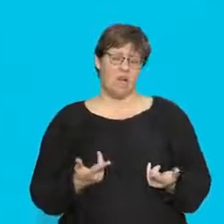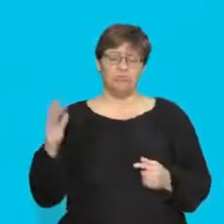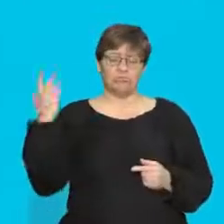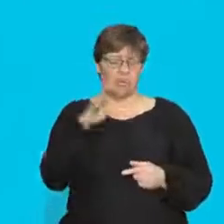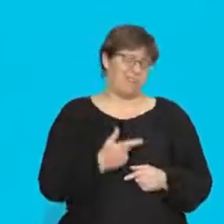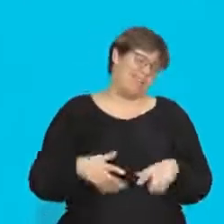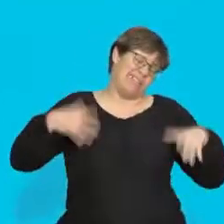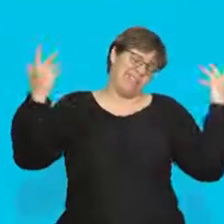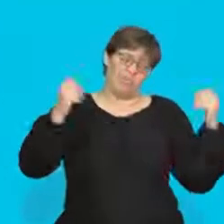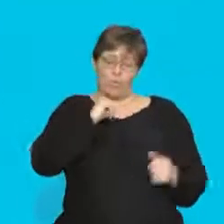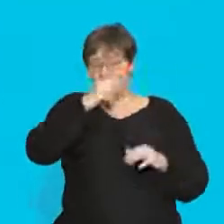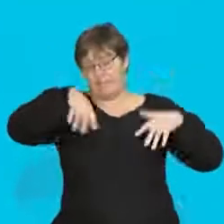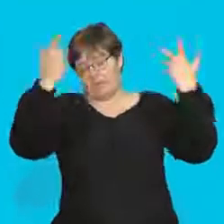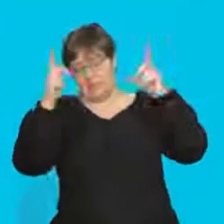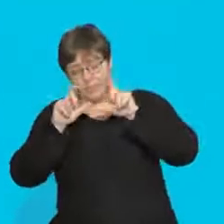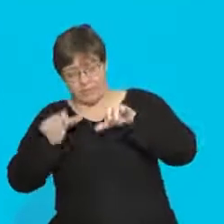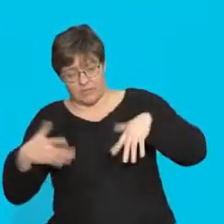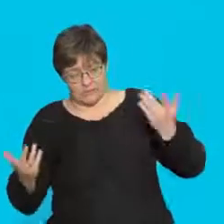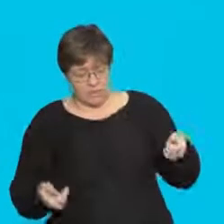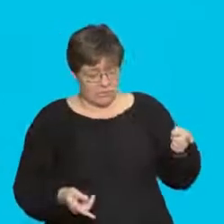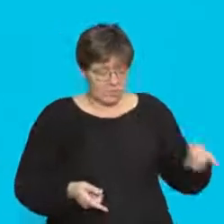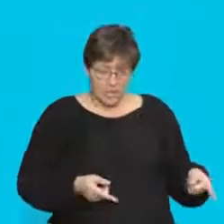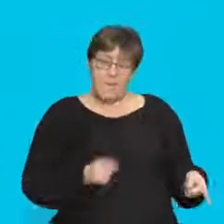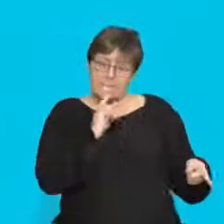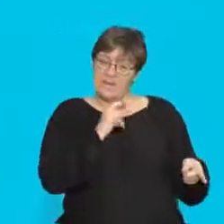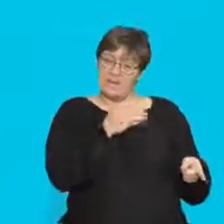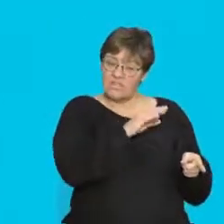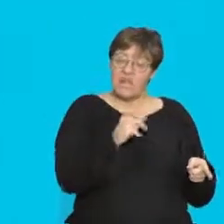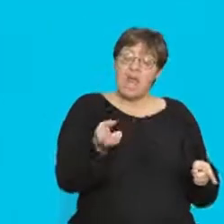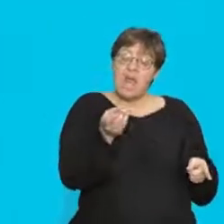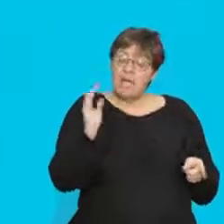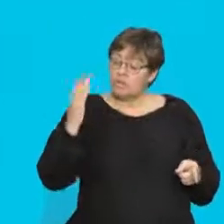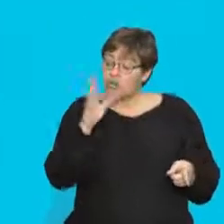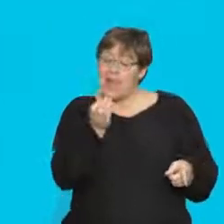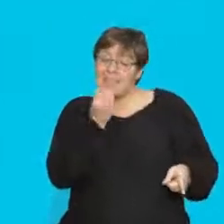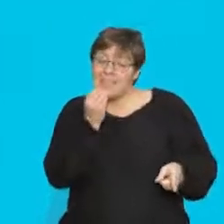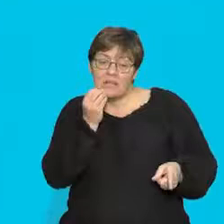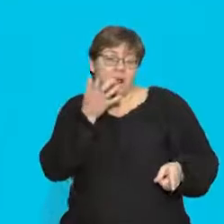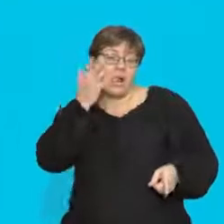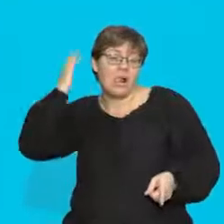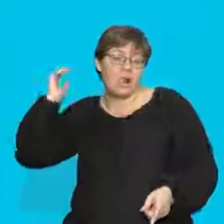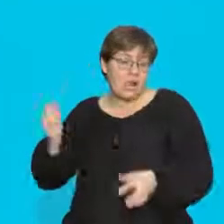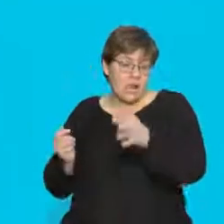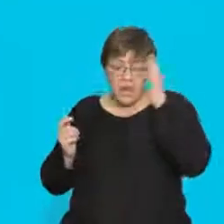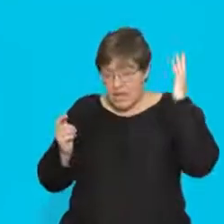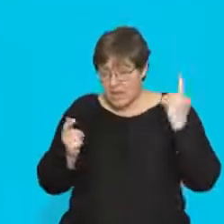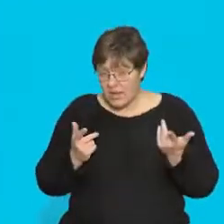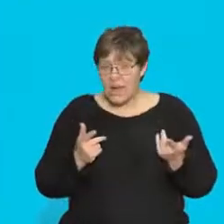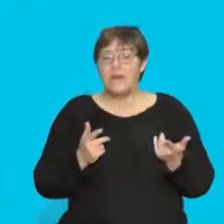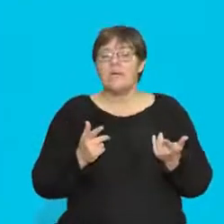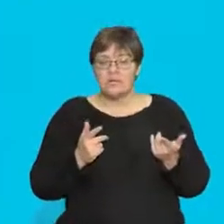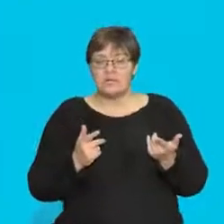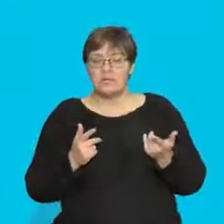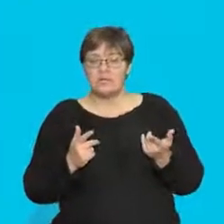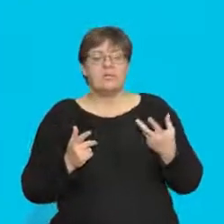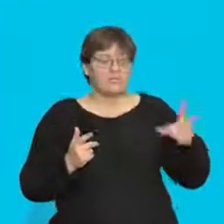it's whatever. But for the remora fish, it's going to catch little pieces of food because,